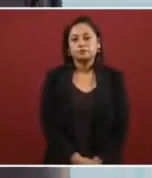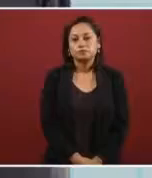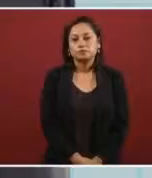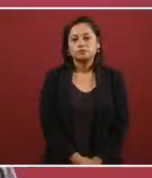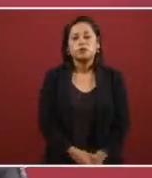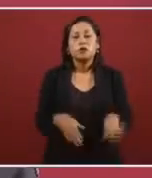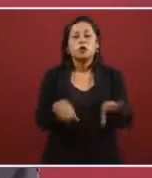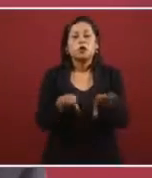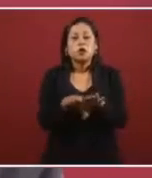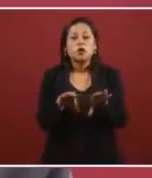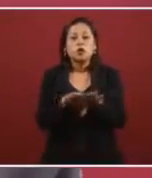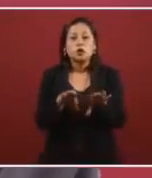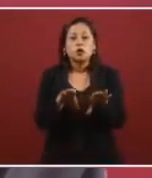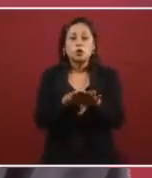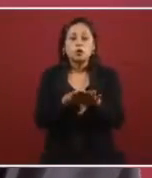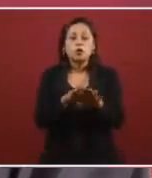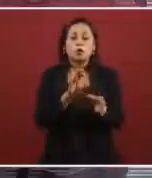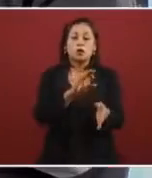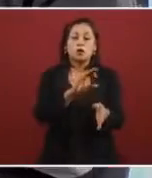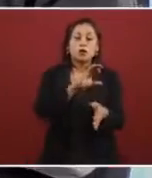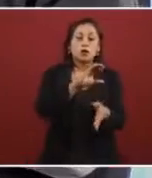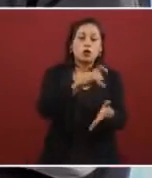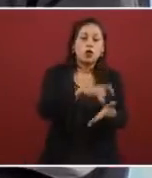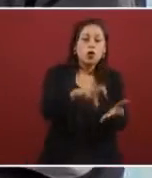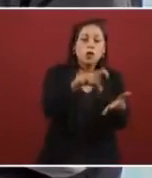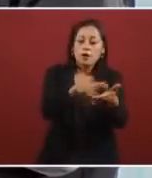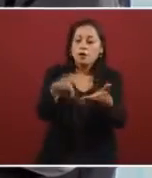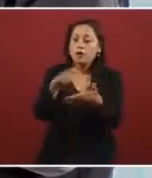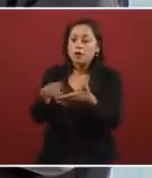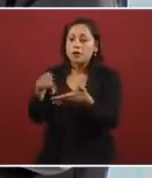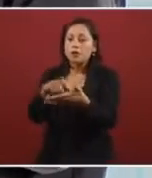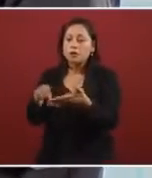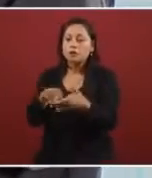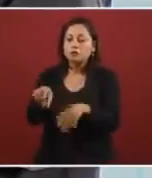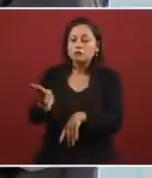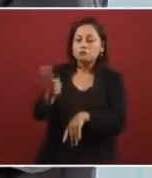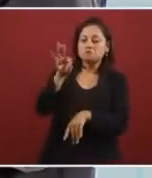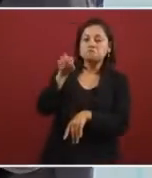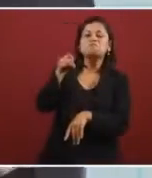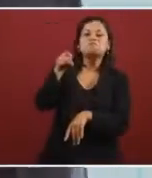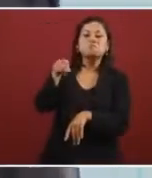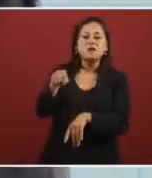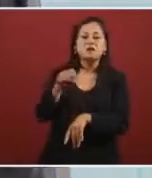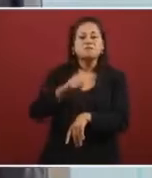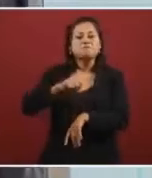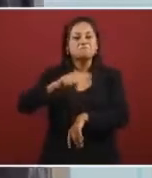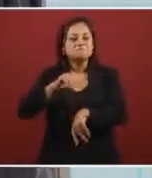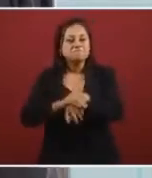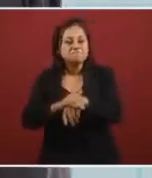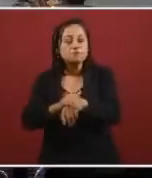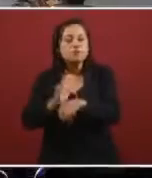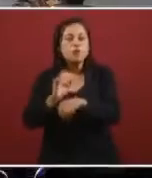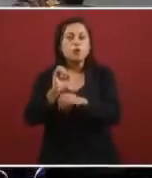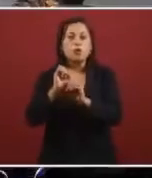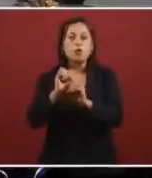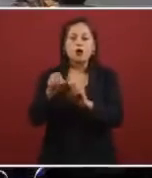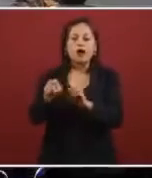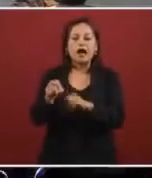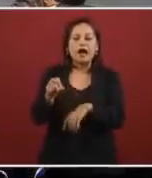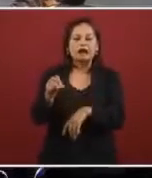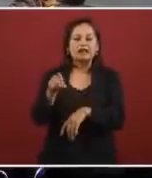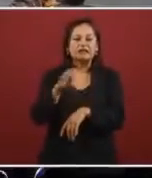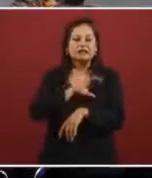Con proveedores like some kind of proof. Favoritos. They had favorite people. They would devote themselves to